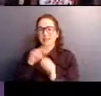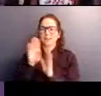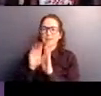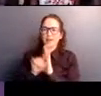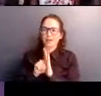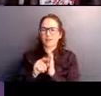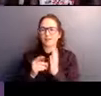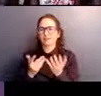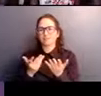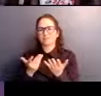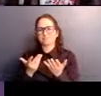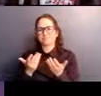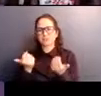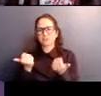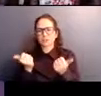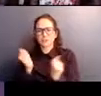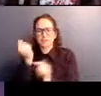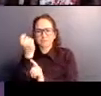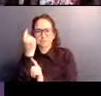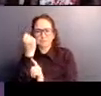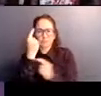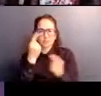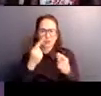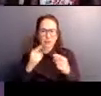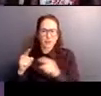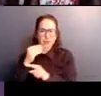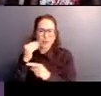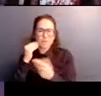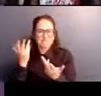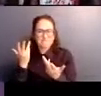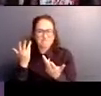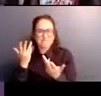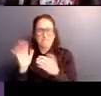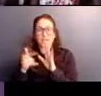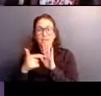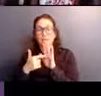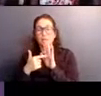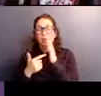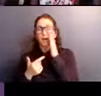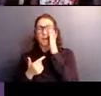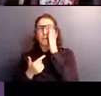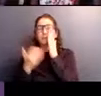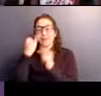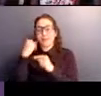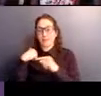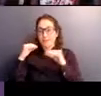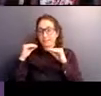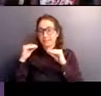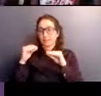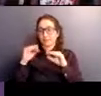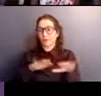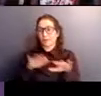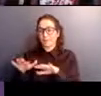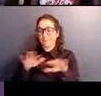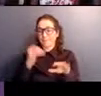know, you try to get understanding of what's going on at home. So for example, if I am teaching rhythm